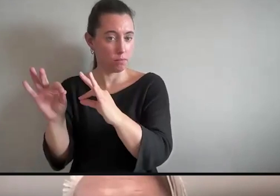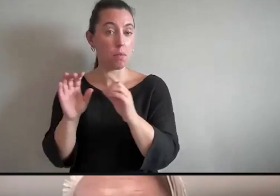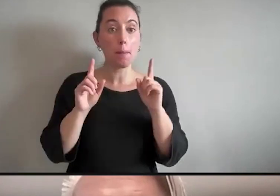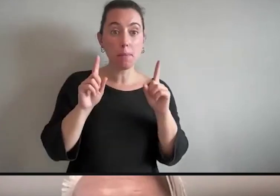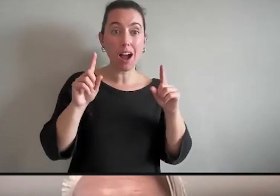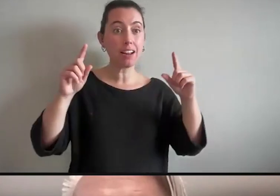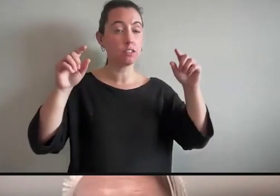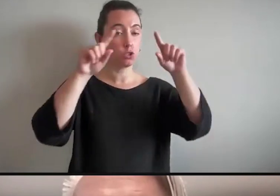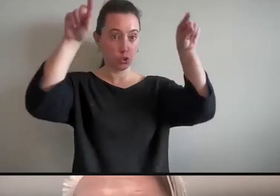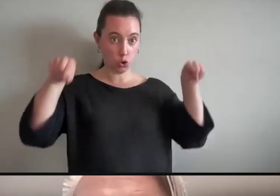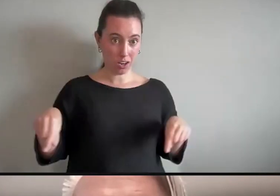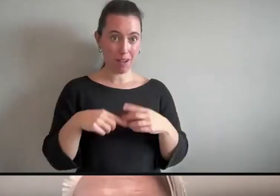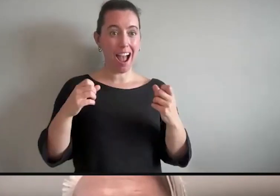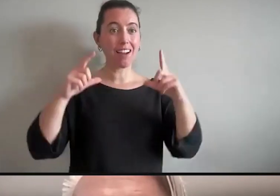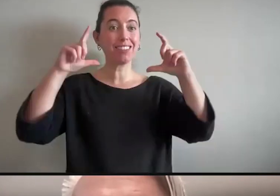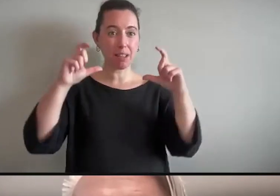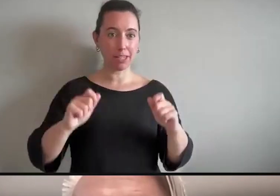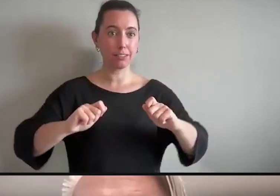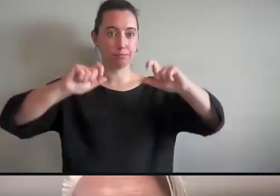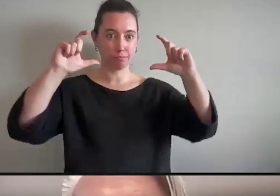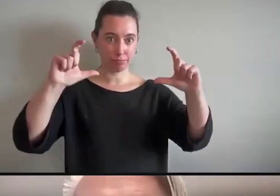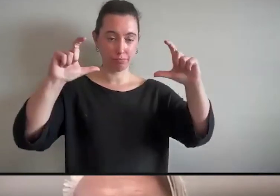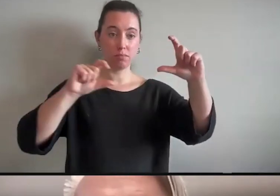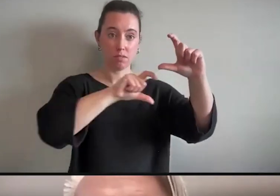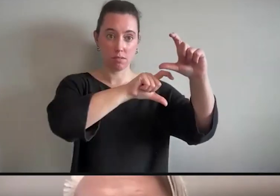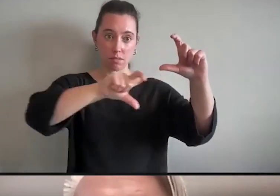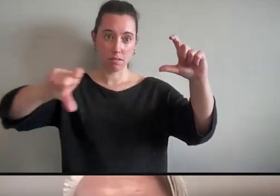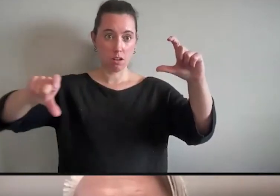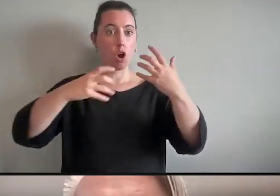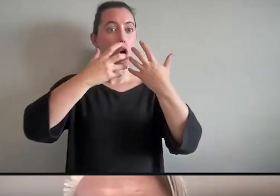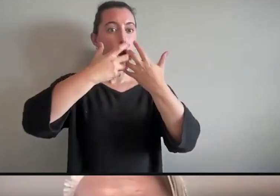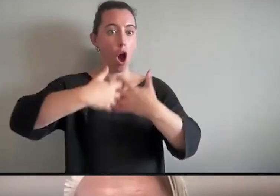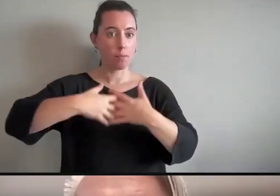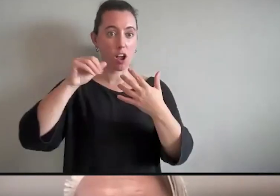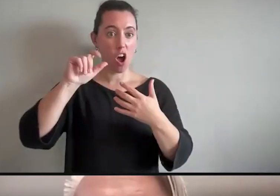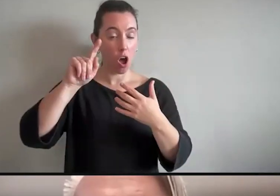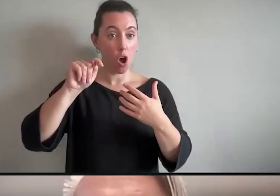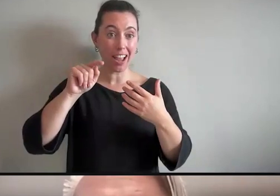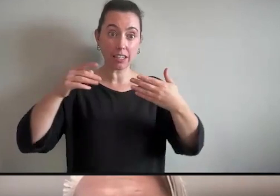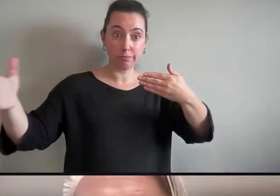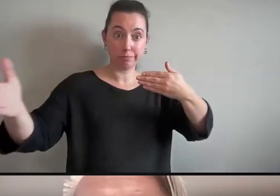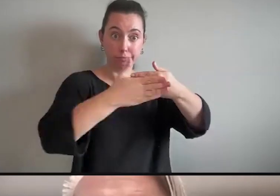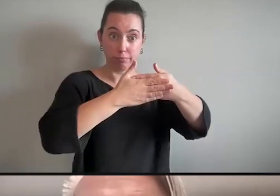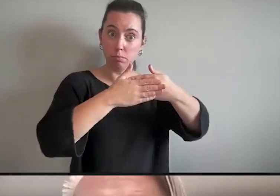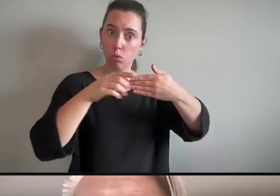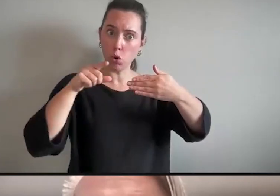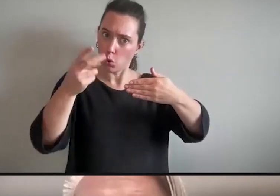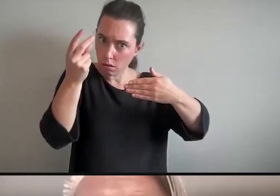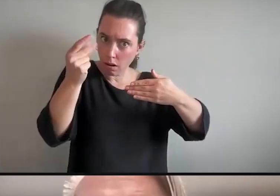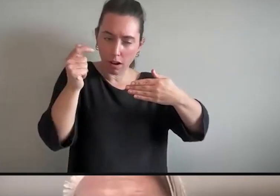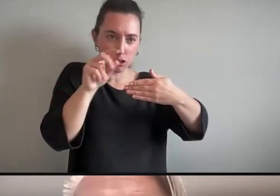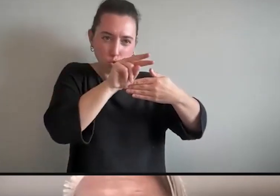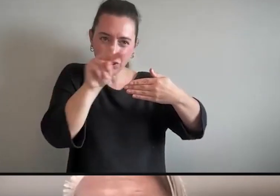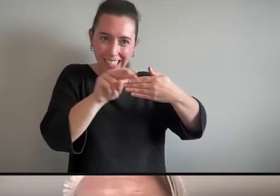the generated alt text then appears on the image right in front of you, and you can read it. And that's also the nudge